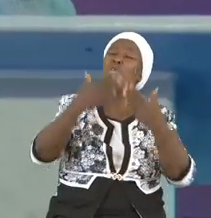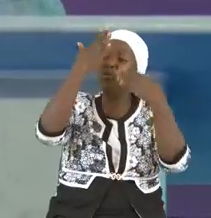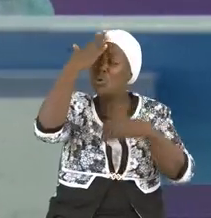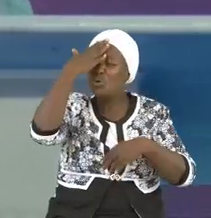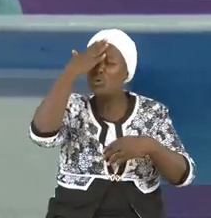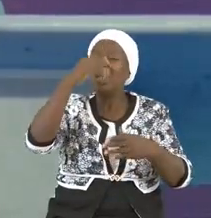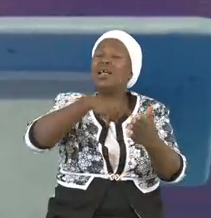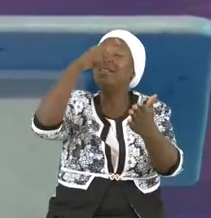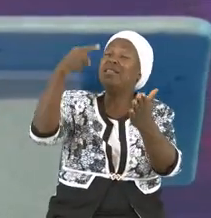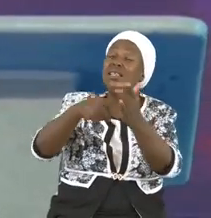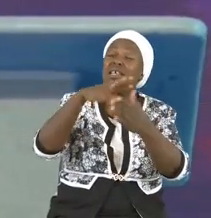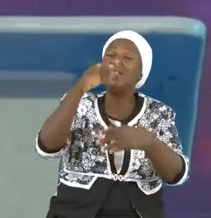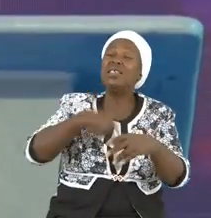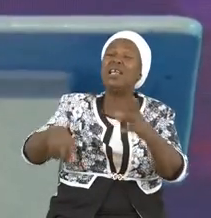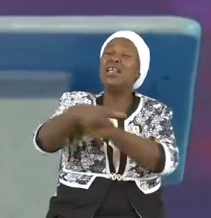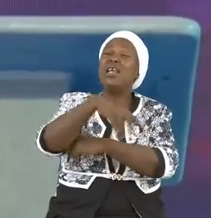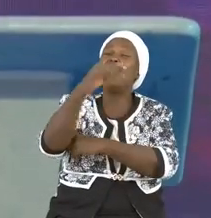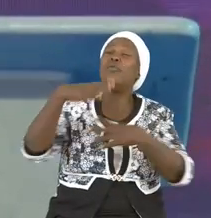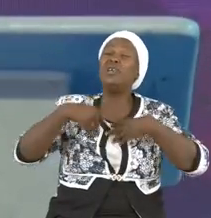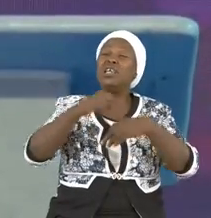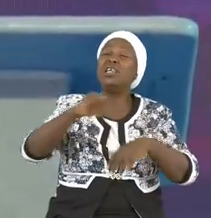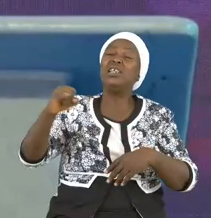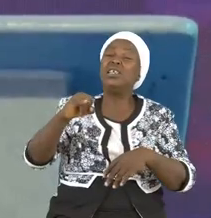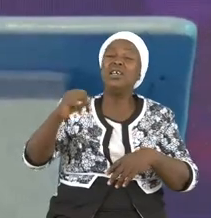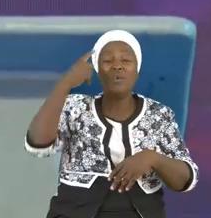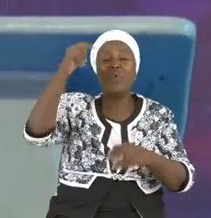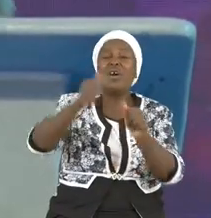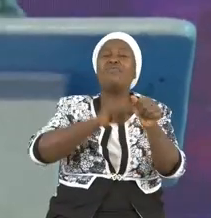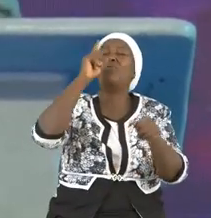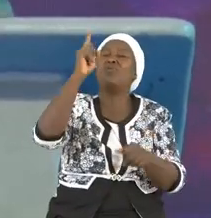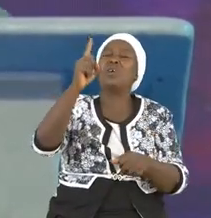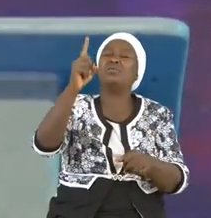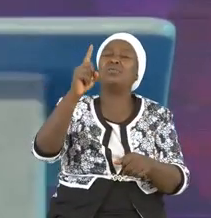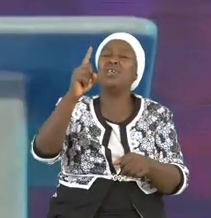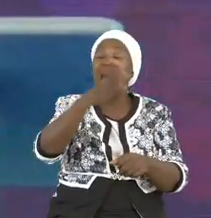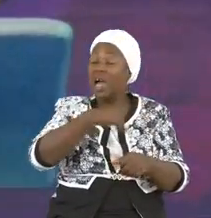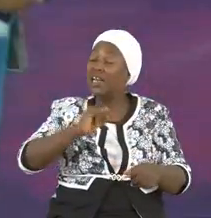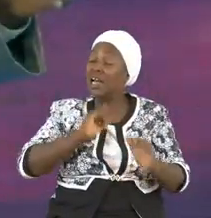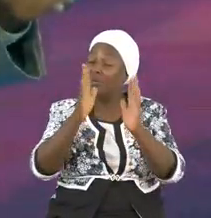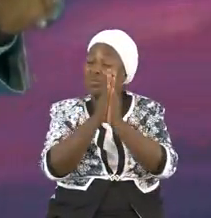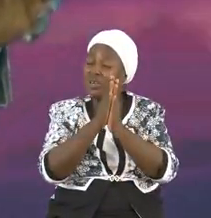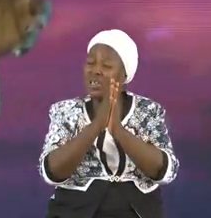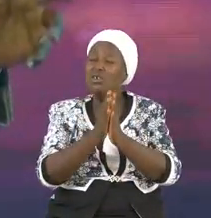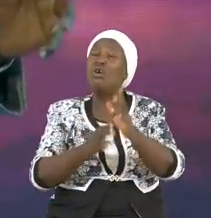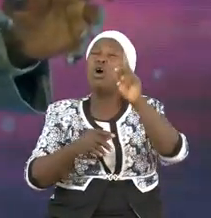the day of healing for everyone. And I pray you touch